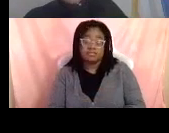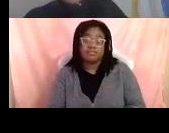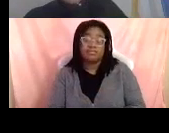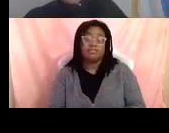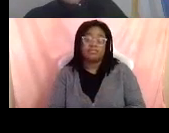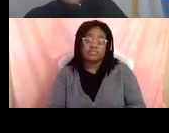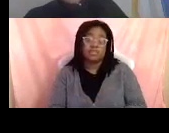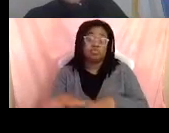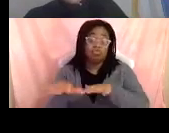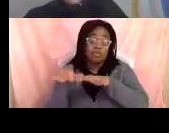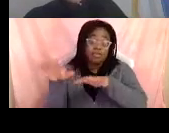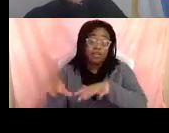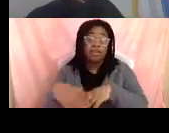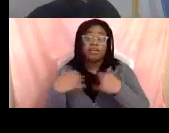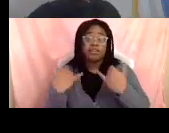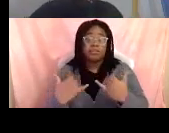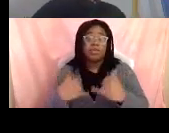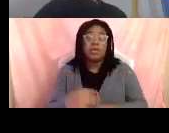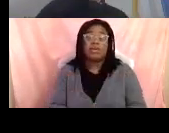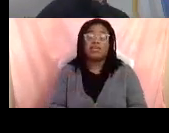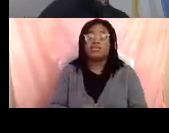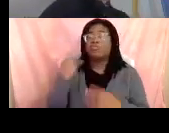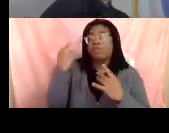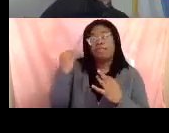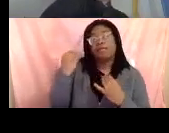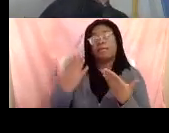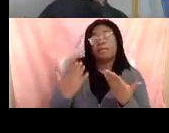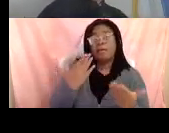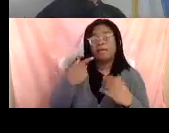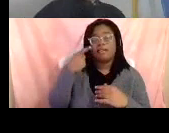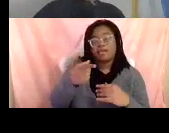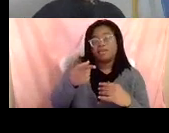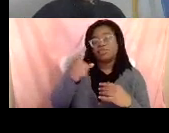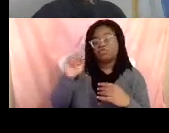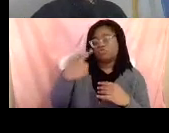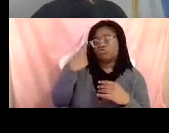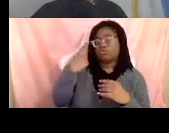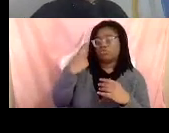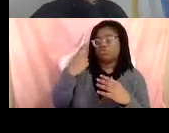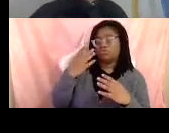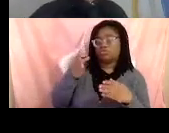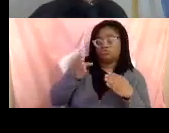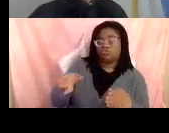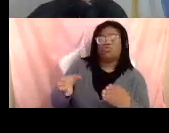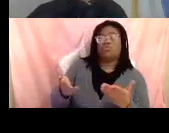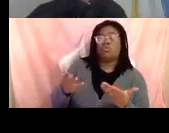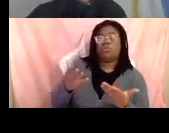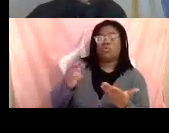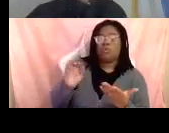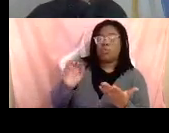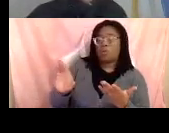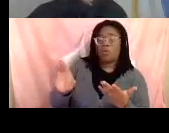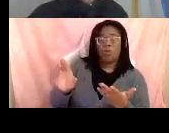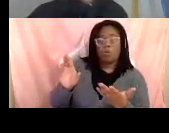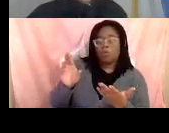contemporary. And maybe we're thinking about, is this just any road? Is this a road that